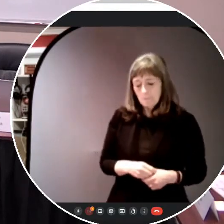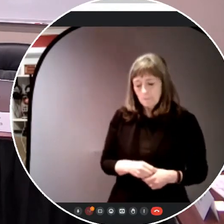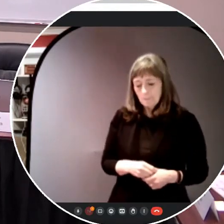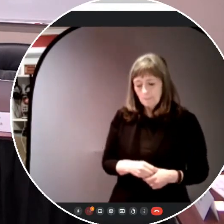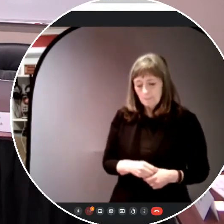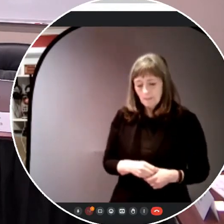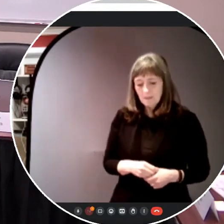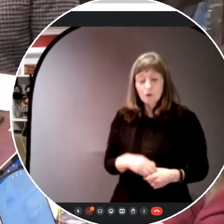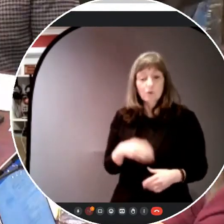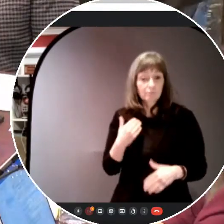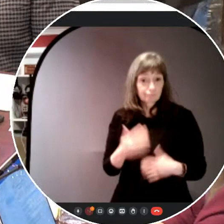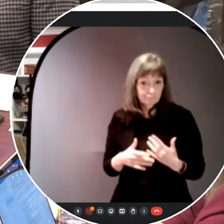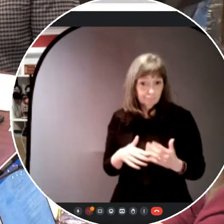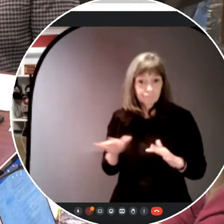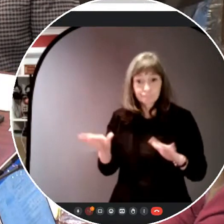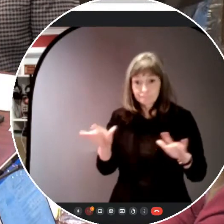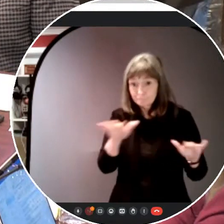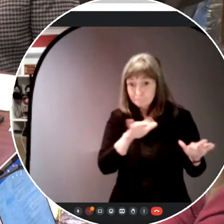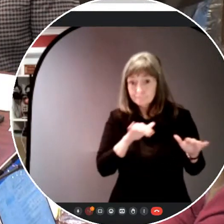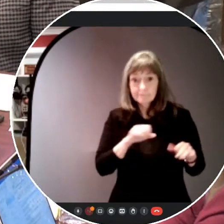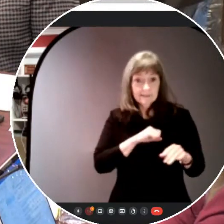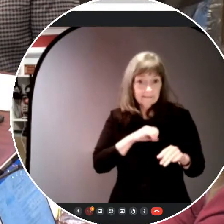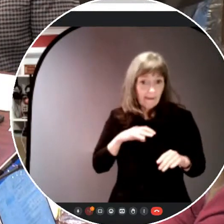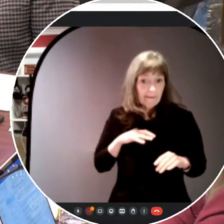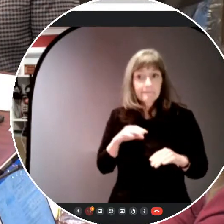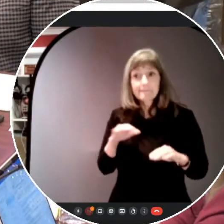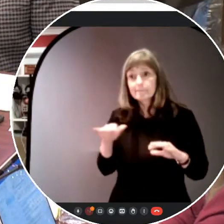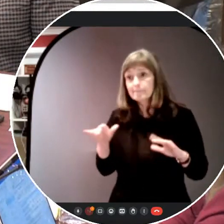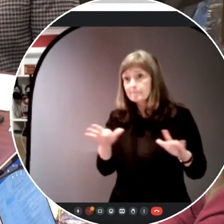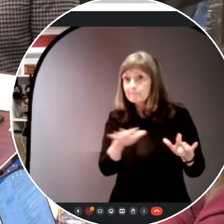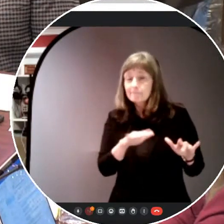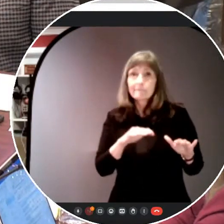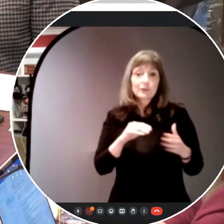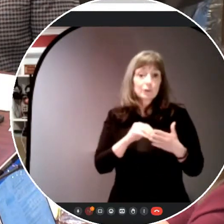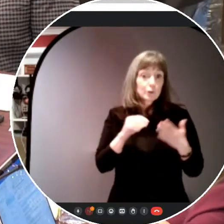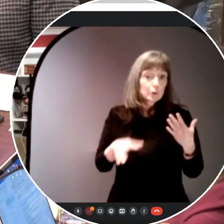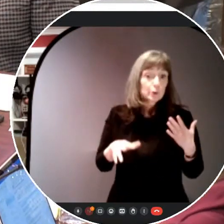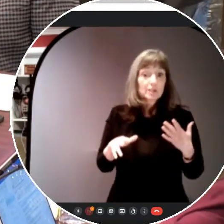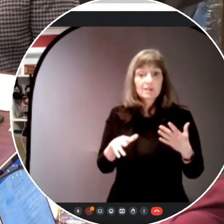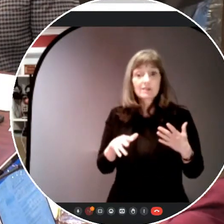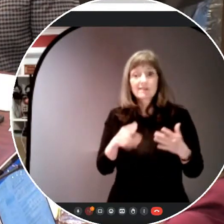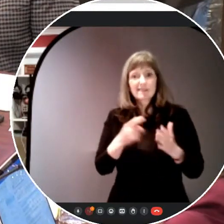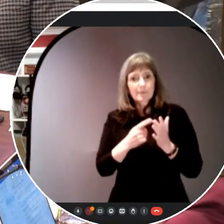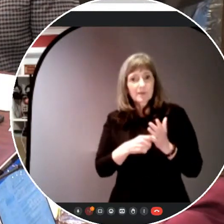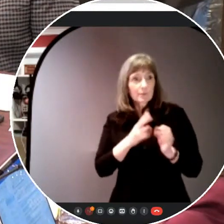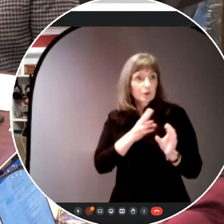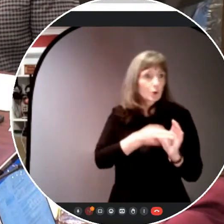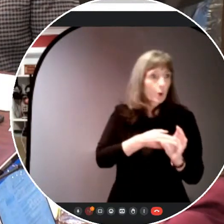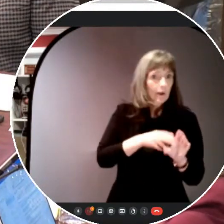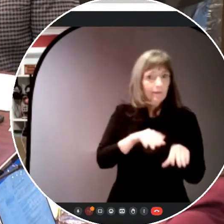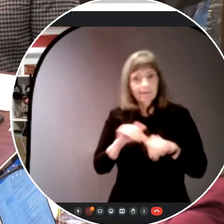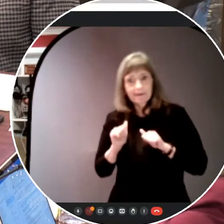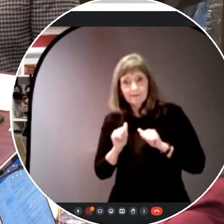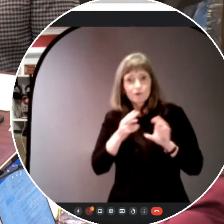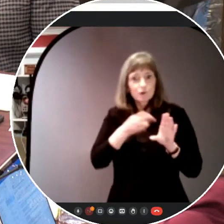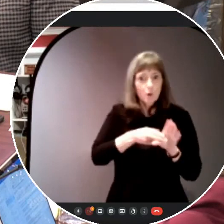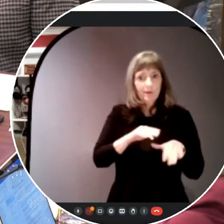They engaged their staff because it's, students can be in and out, for a few